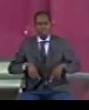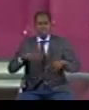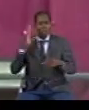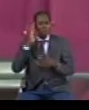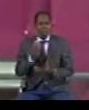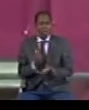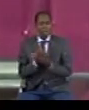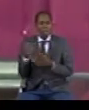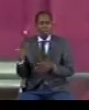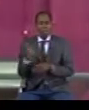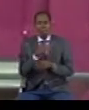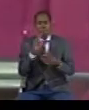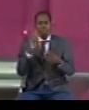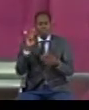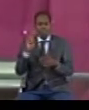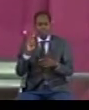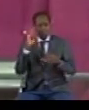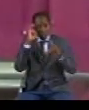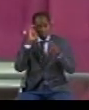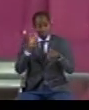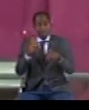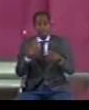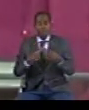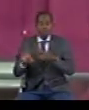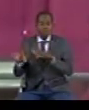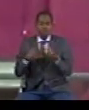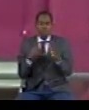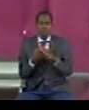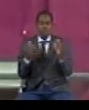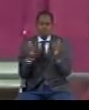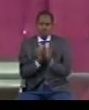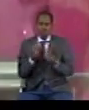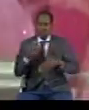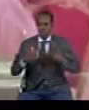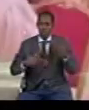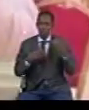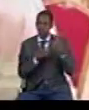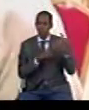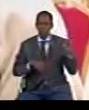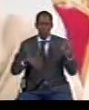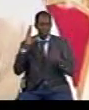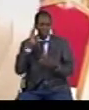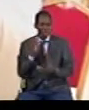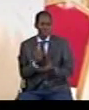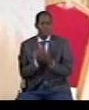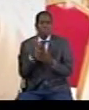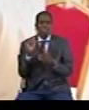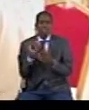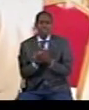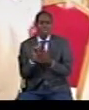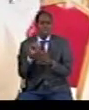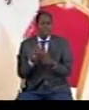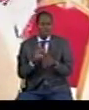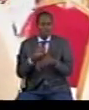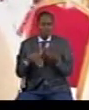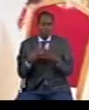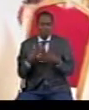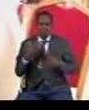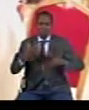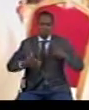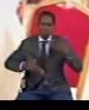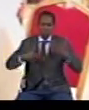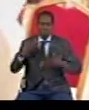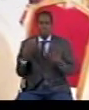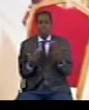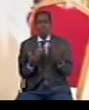joy, do it with satisfaction, and do it with fulfillment, the Lord will do it in his life. So that anytime you come with joy and gladness, he will